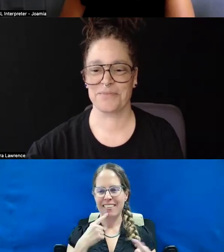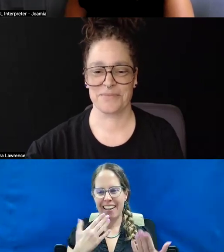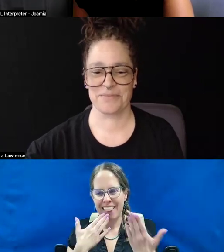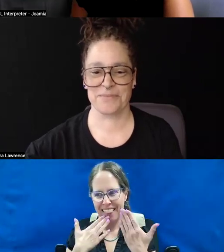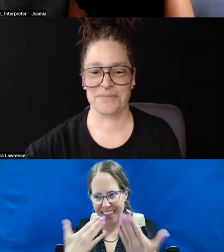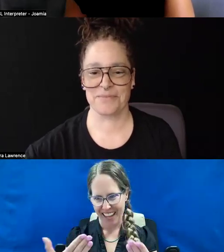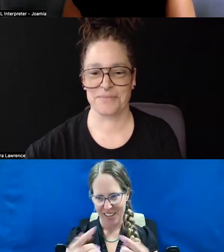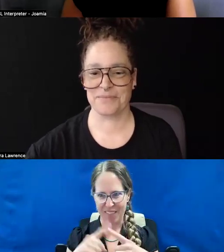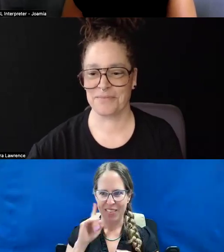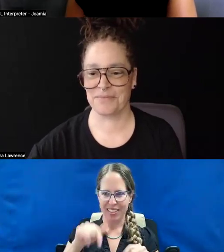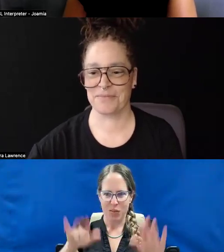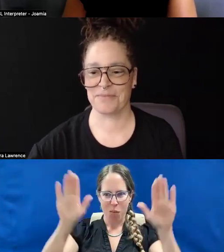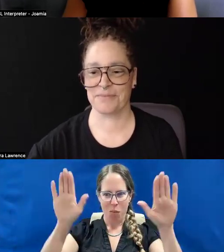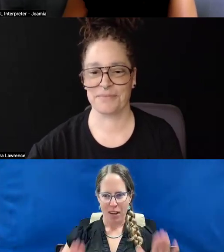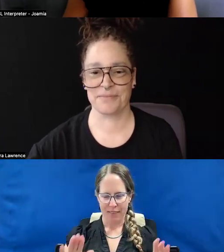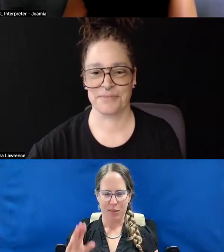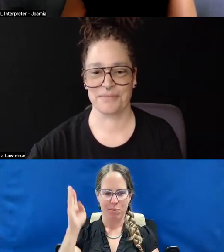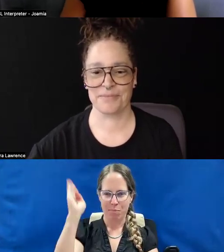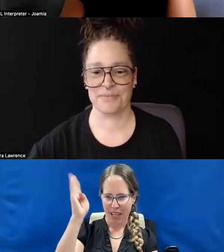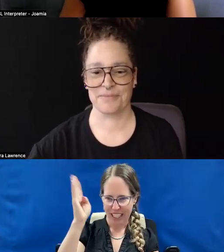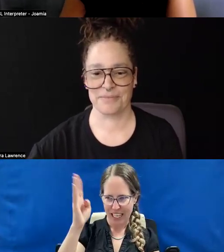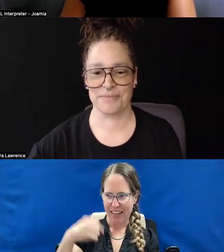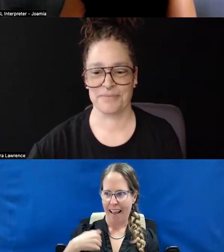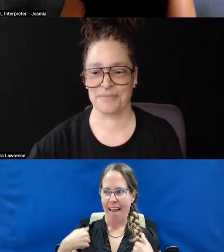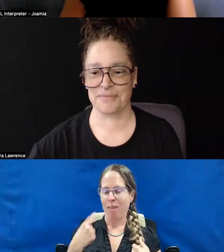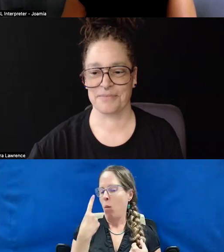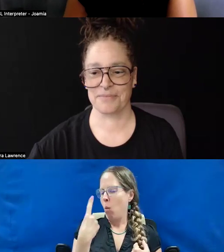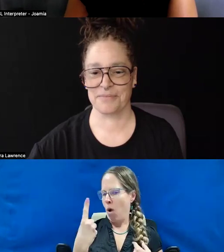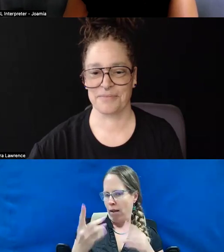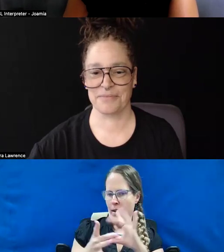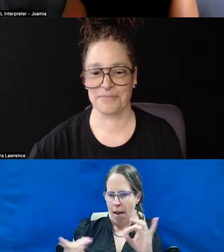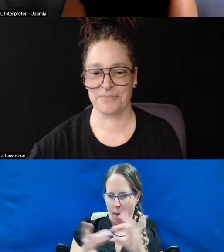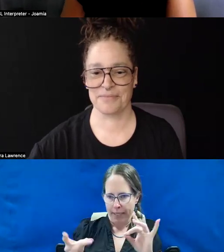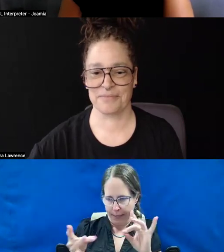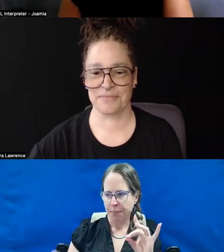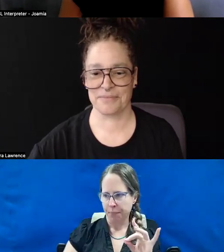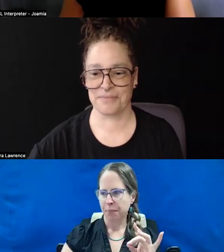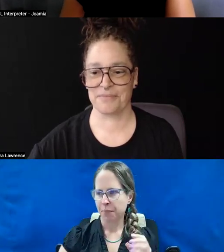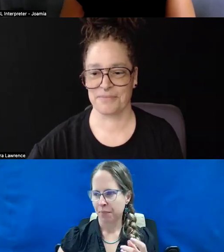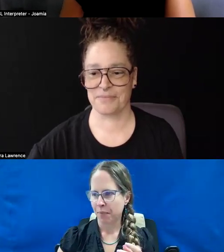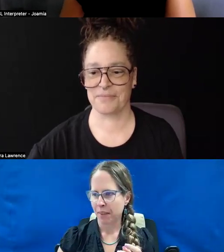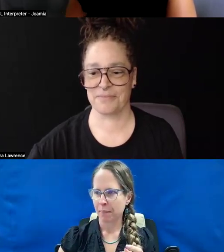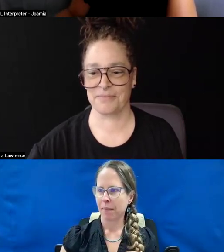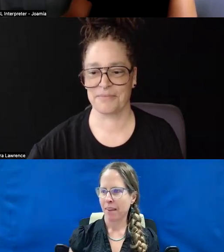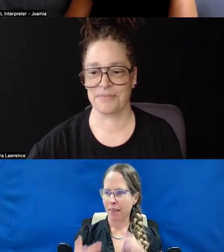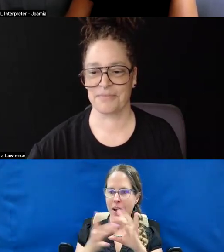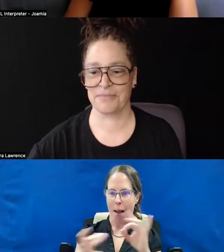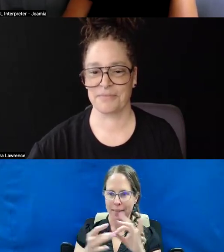Hello. I want to say thank you again for this wonderful presentation. I actually have one